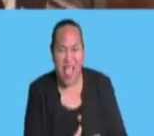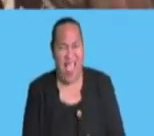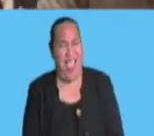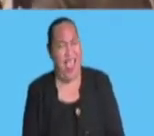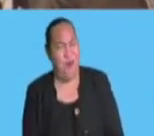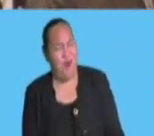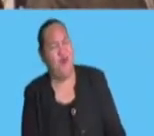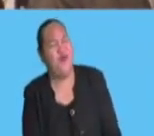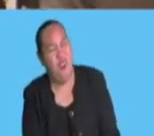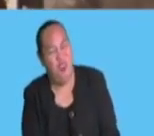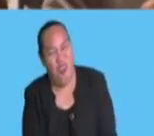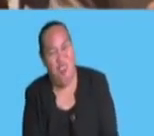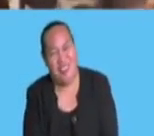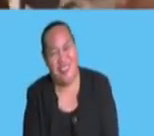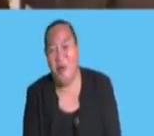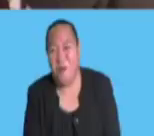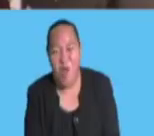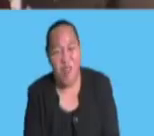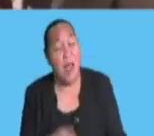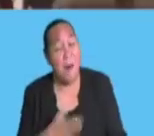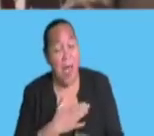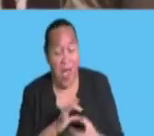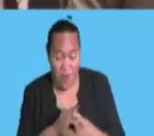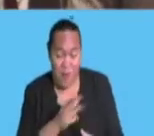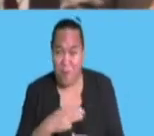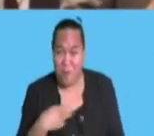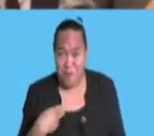bollocks, bollocks. In my ministry alone,